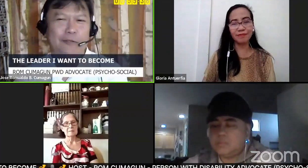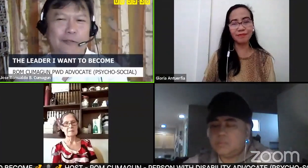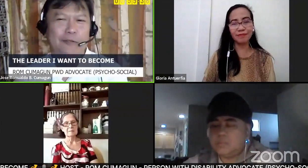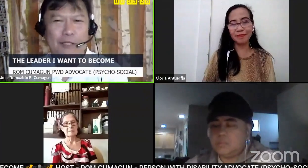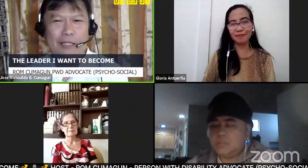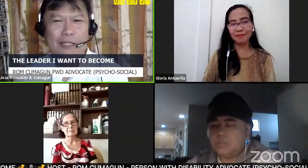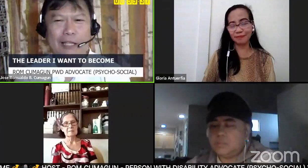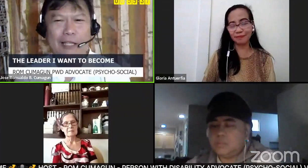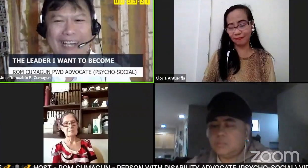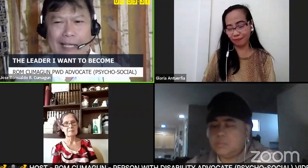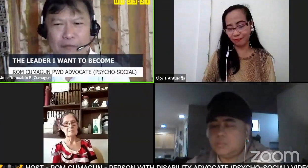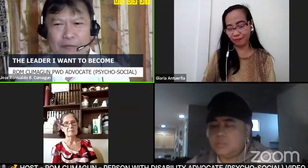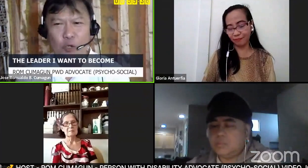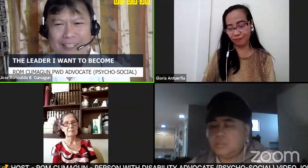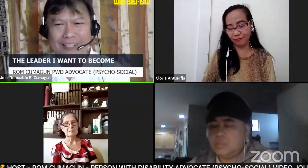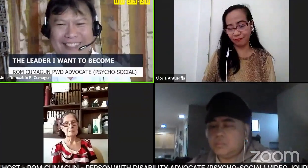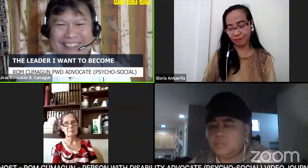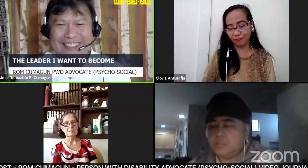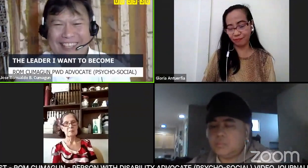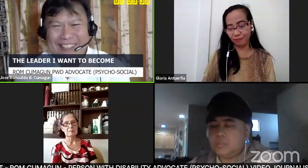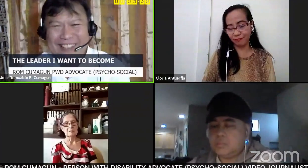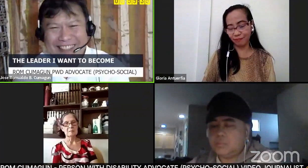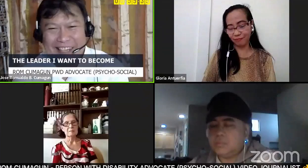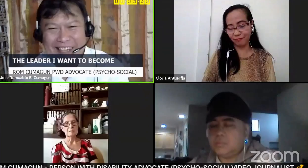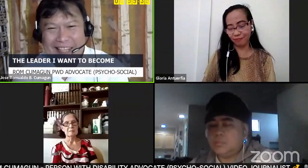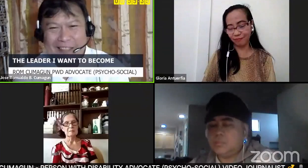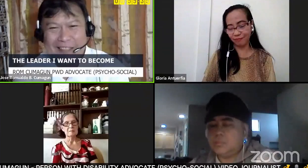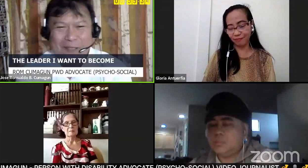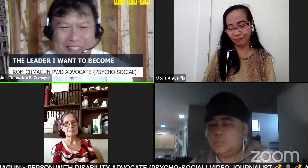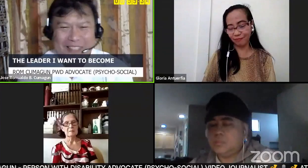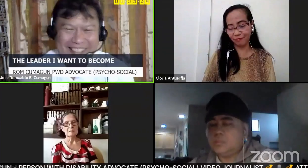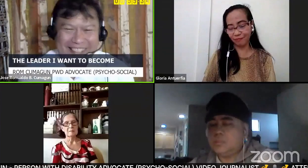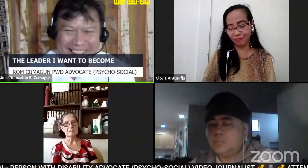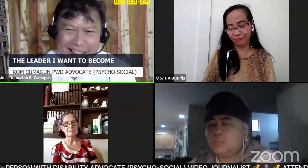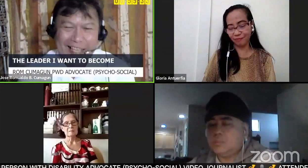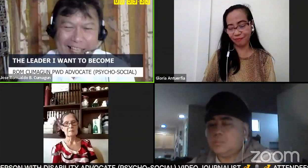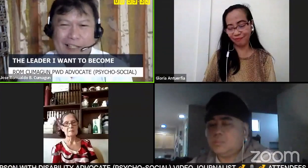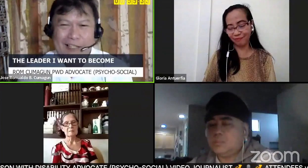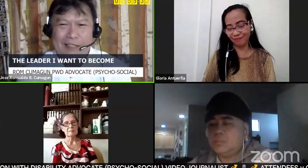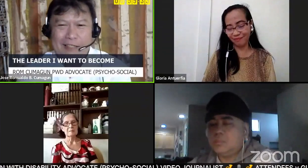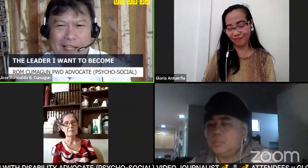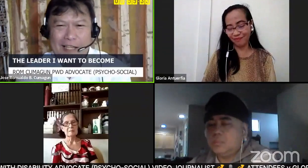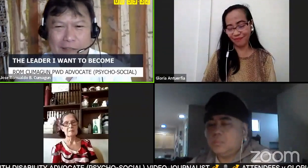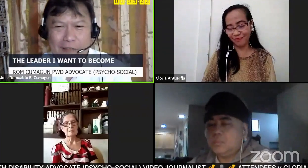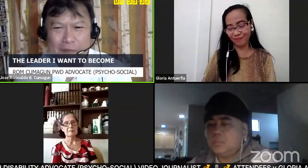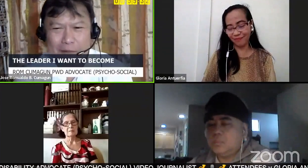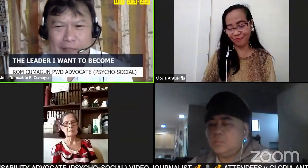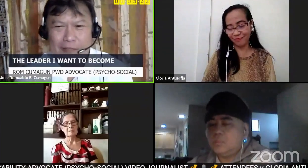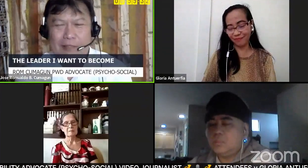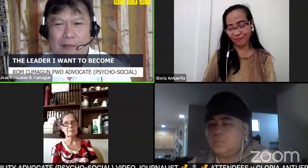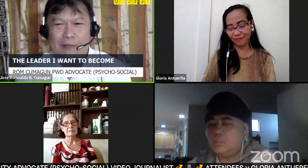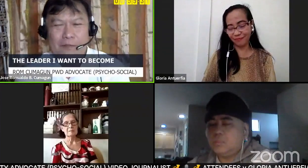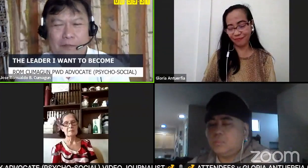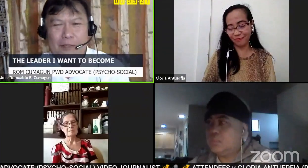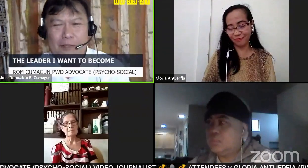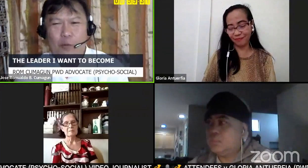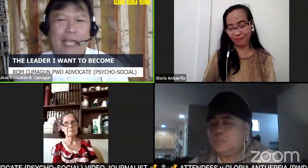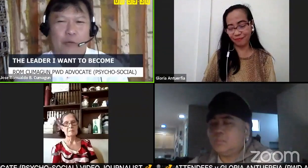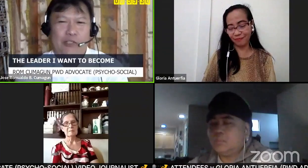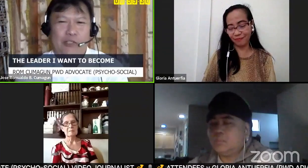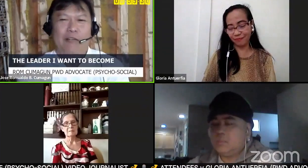I'd like to start off with a little negative note. Okay, with a little negative note. And this negative note is